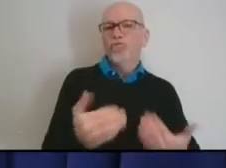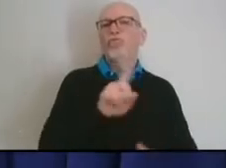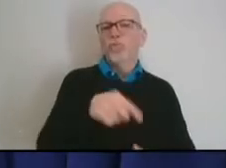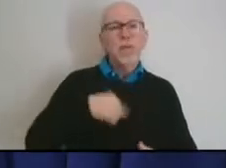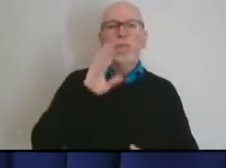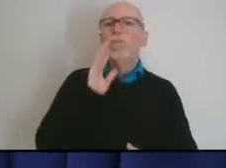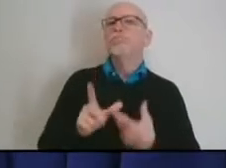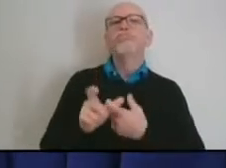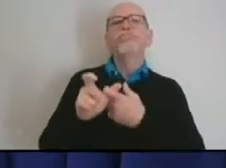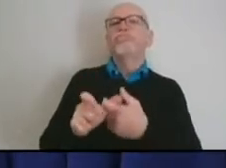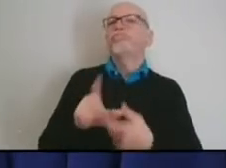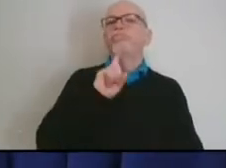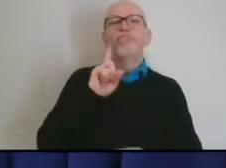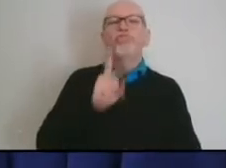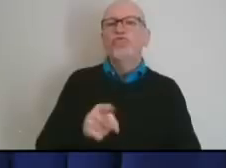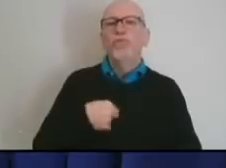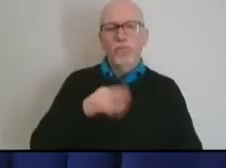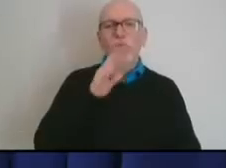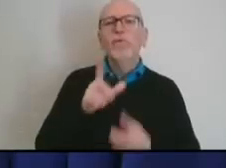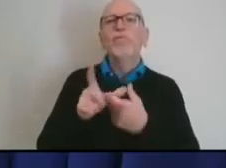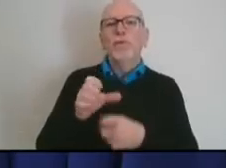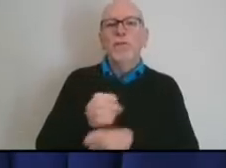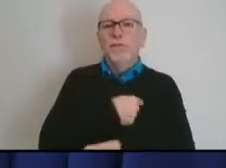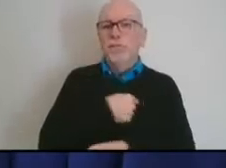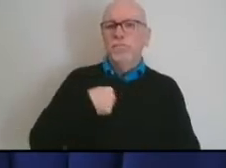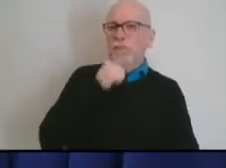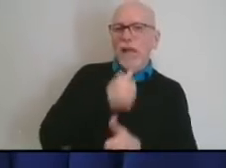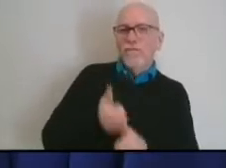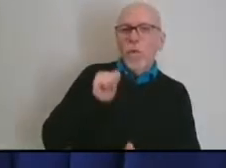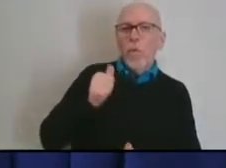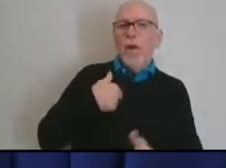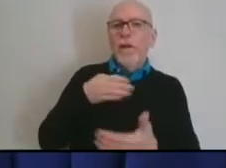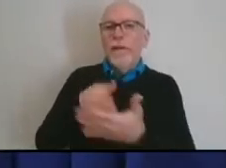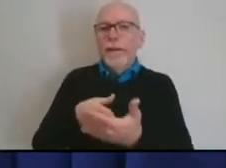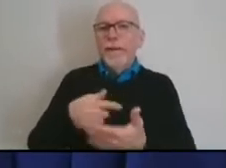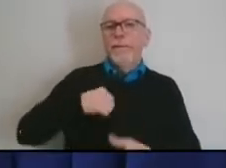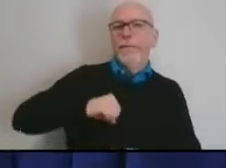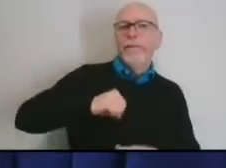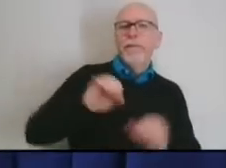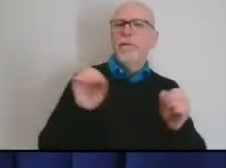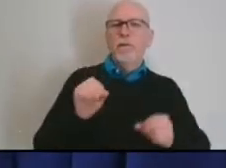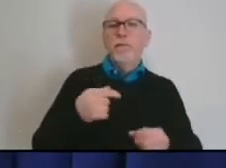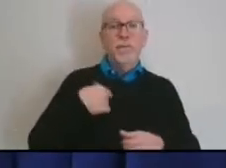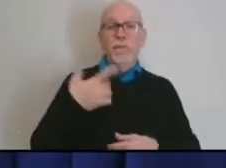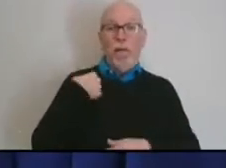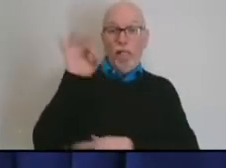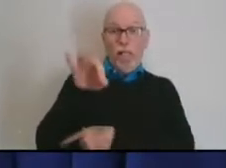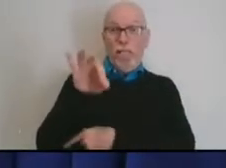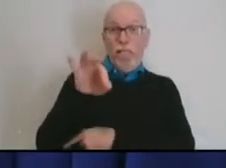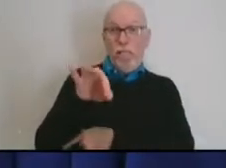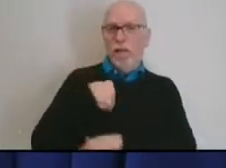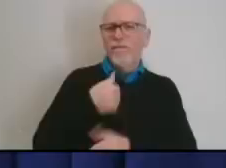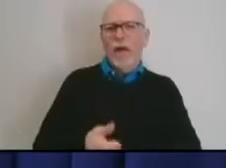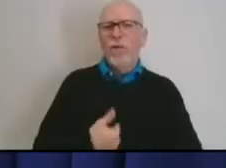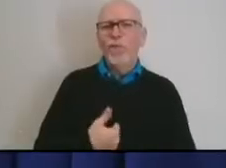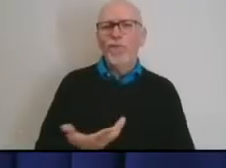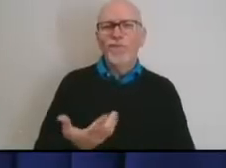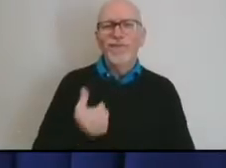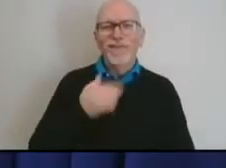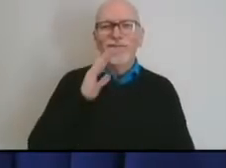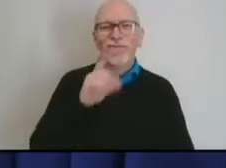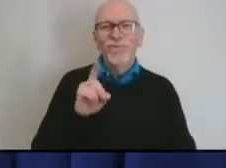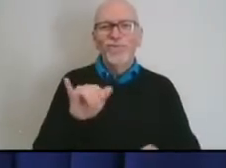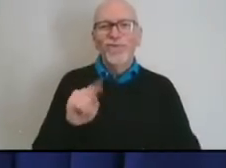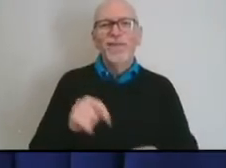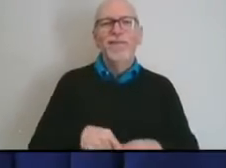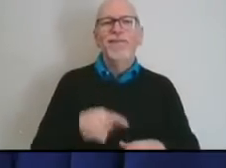will absolutely get the vaccine. It's not that I'm avoiding it or against it. I'm going to practice what I preach and follow the